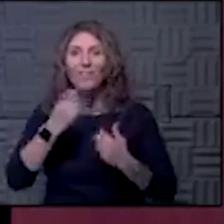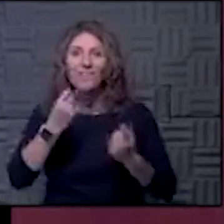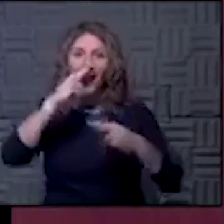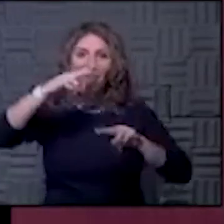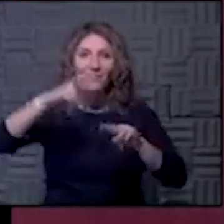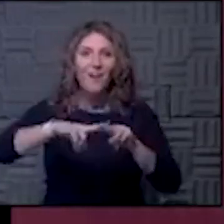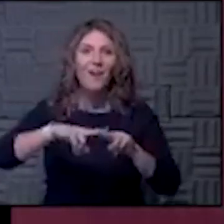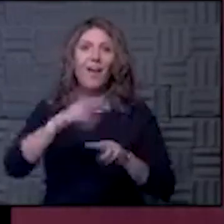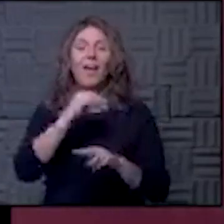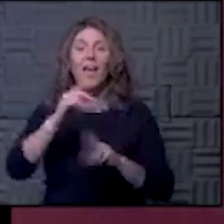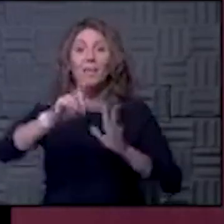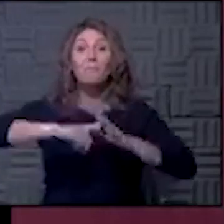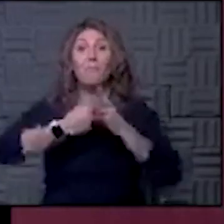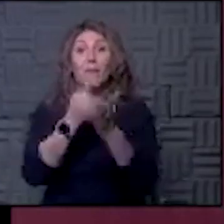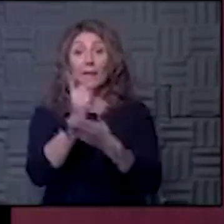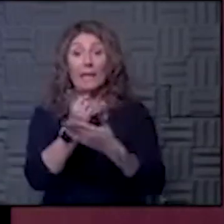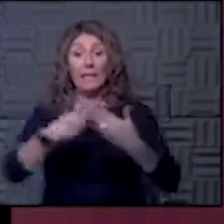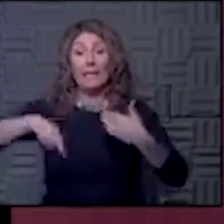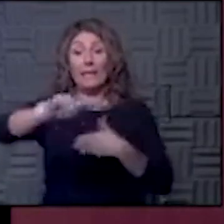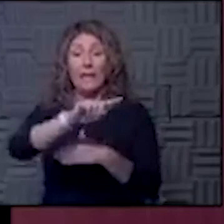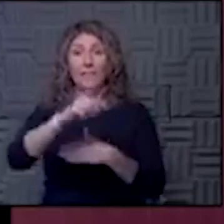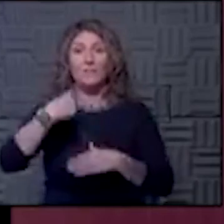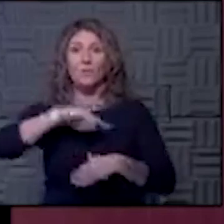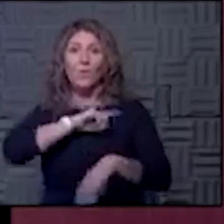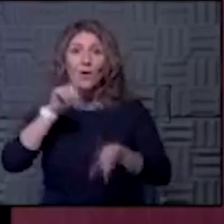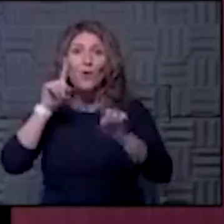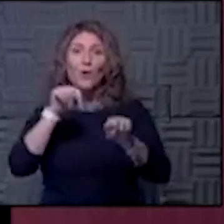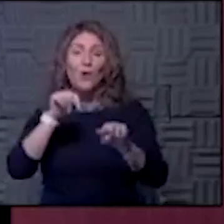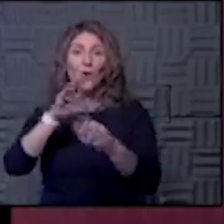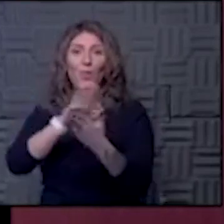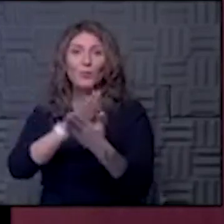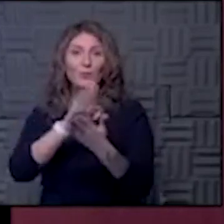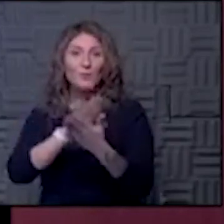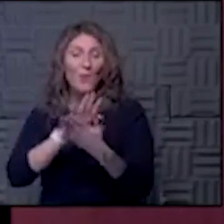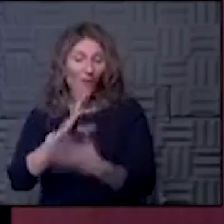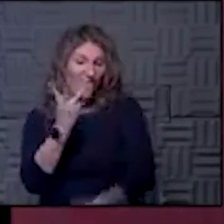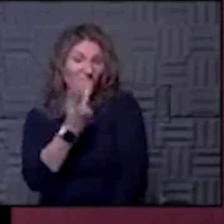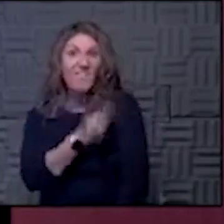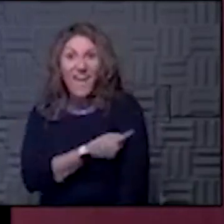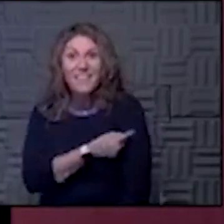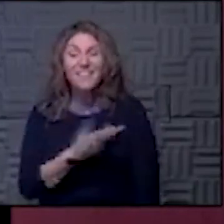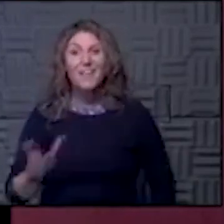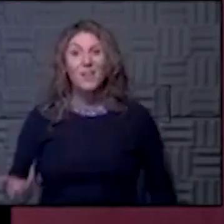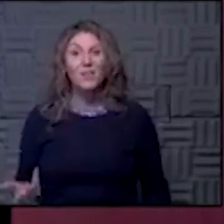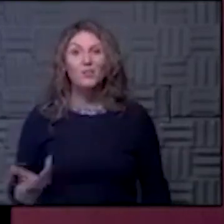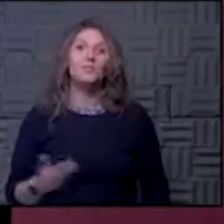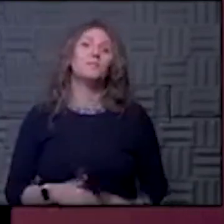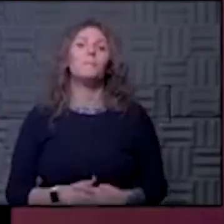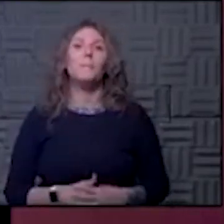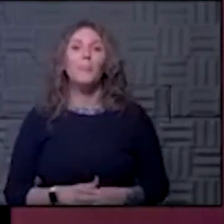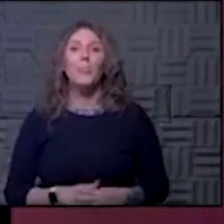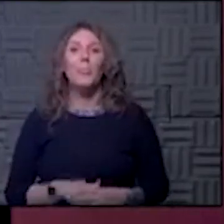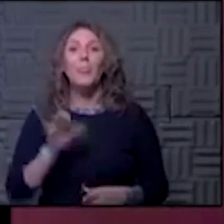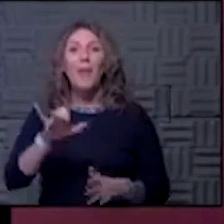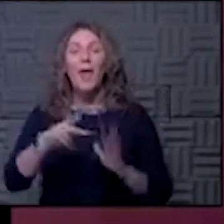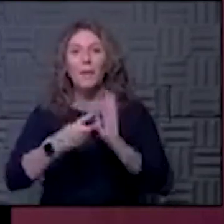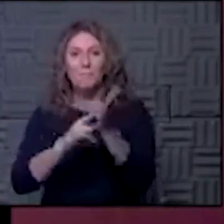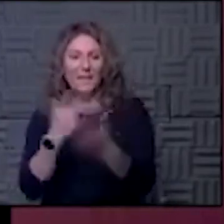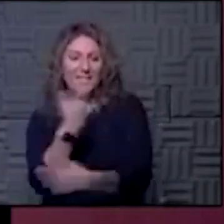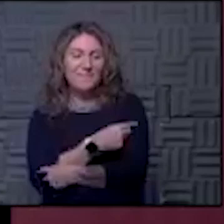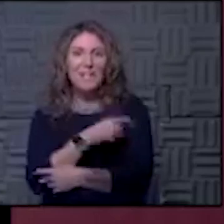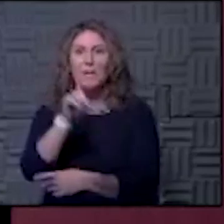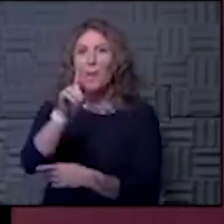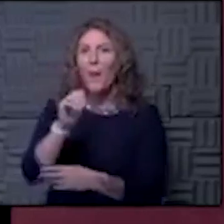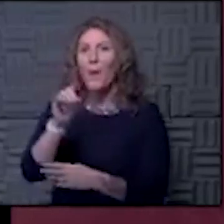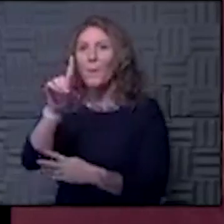with that. And beginning next week, we go to the School of Vaccination, and that's going to be Vaccination 101. We'll start